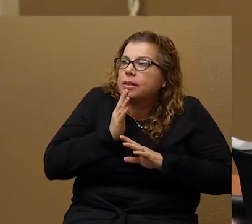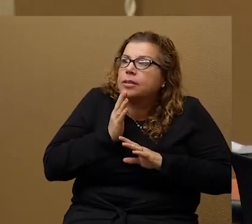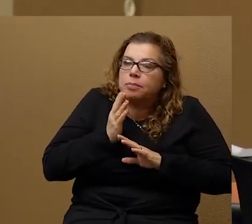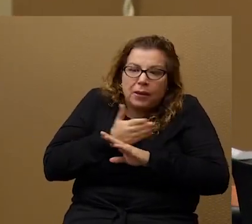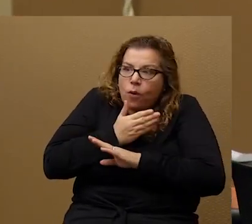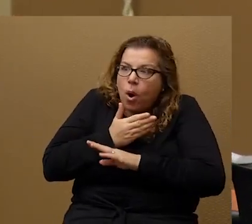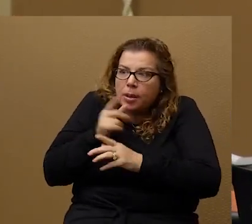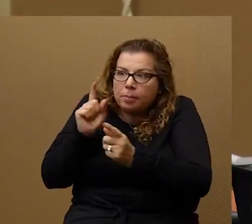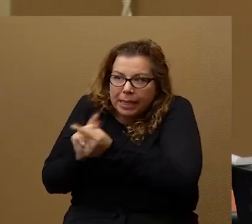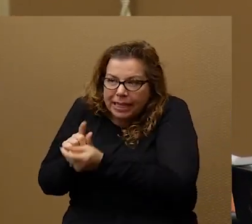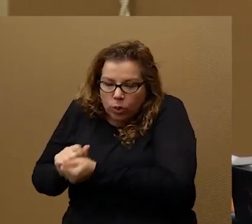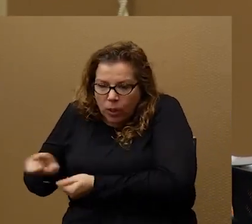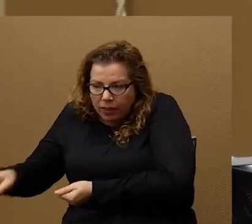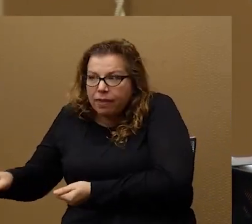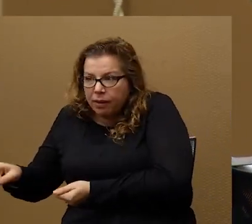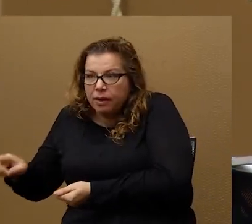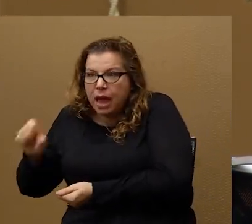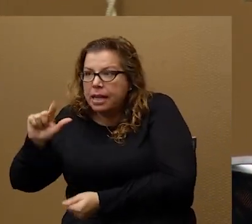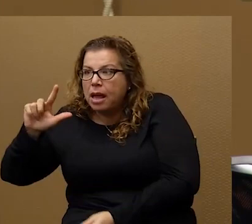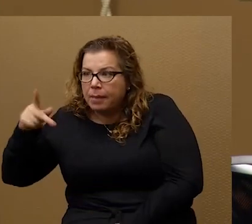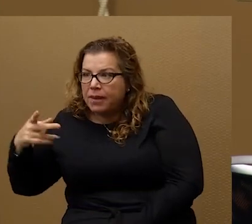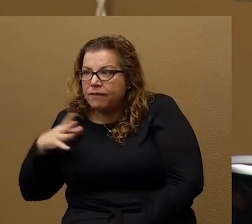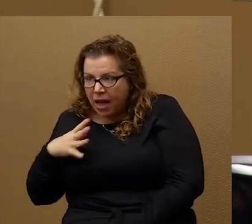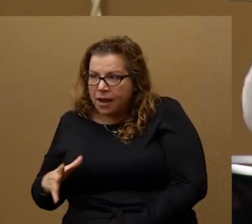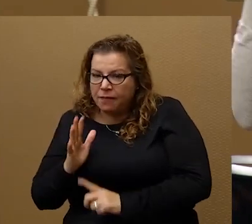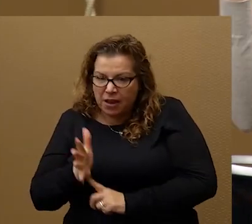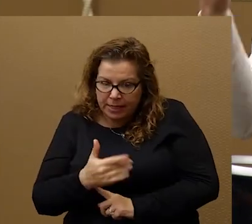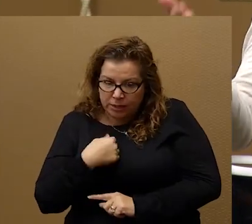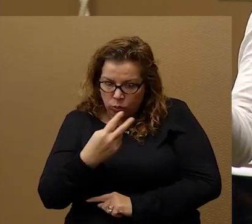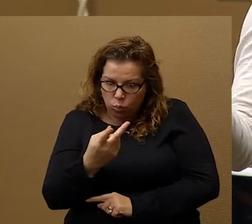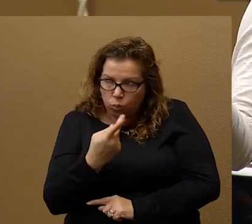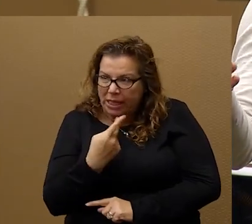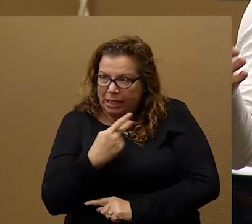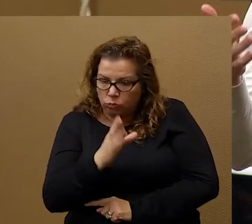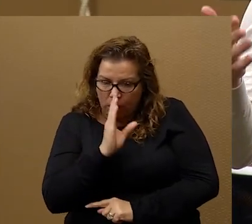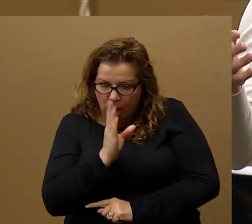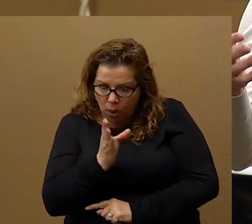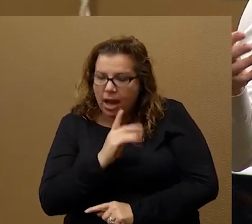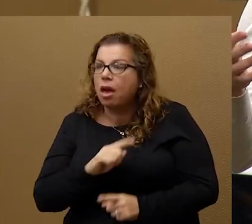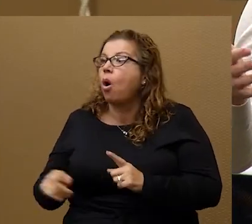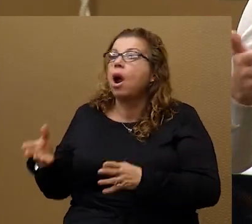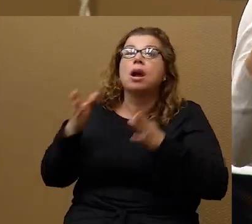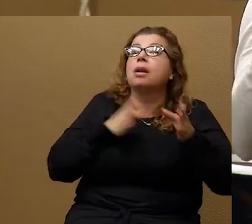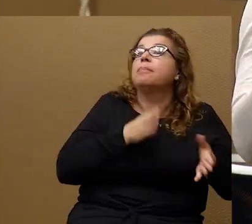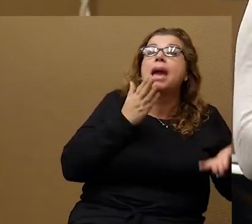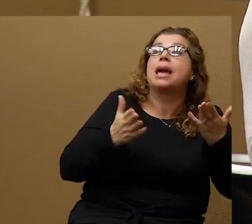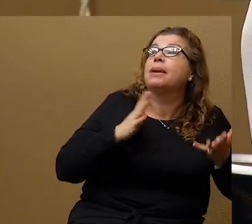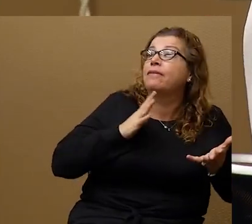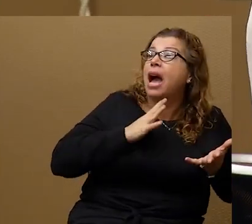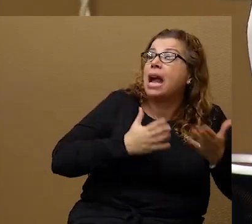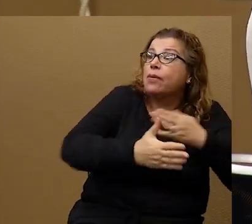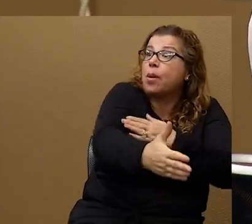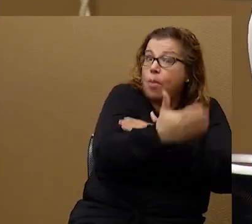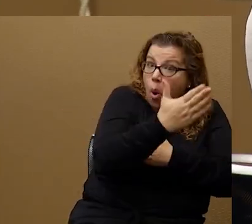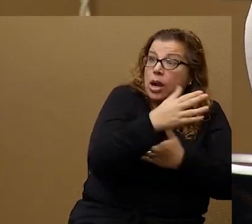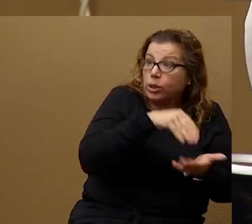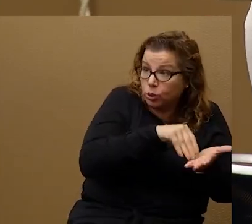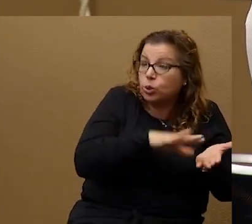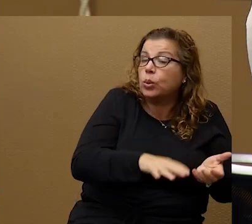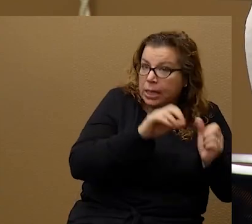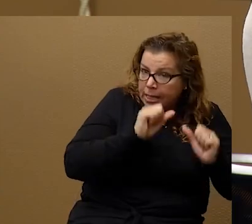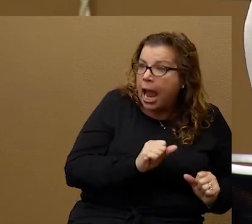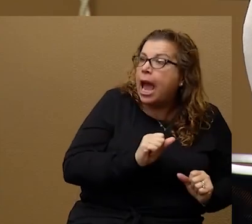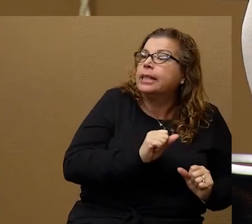be satisfied with talking to a teacher before the school day starts and then at the end of the school days. But if that child